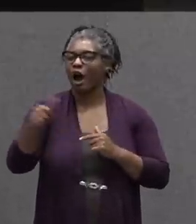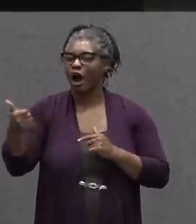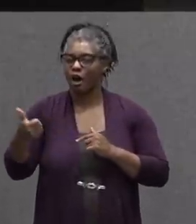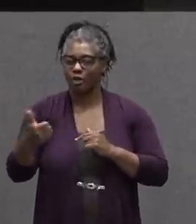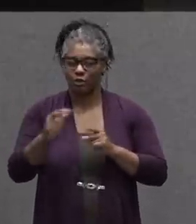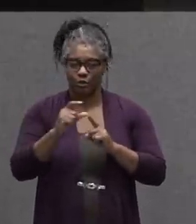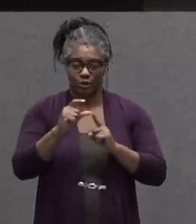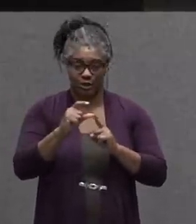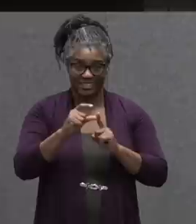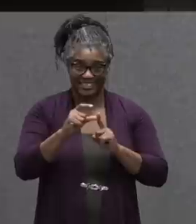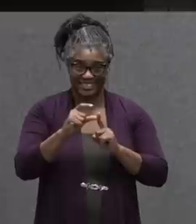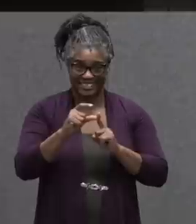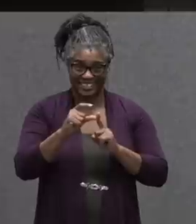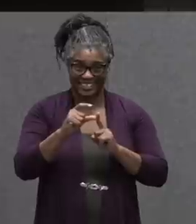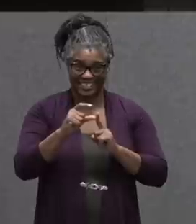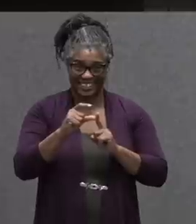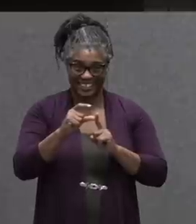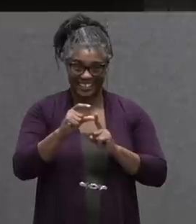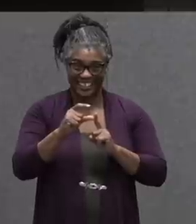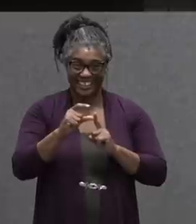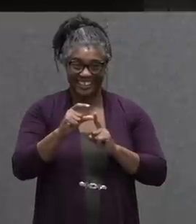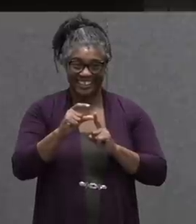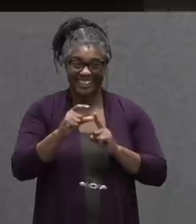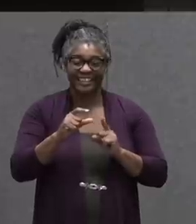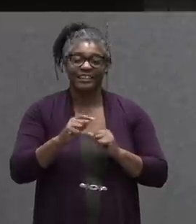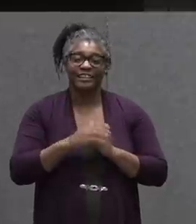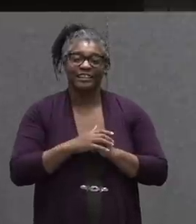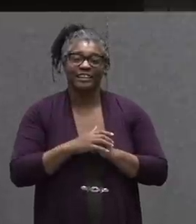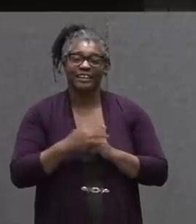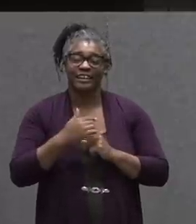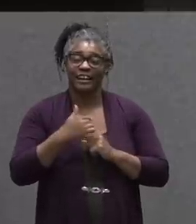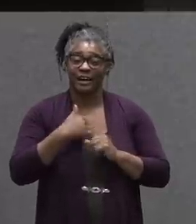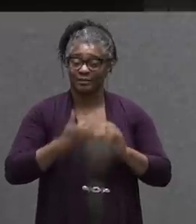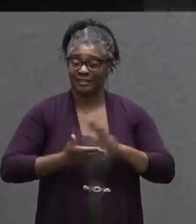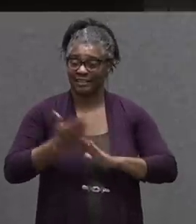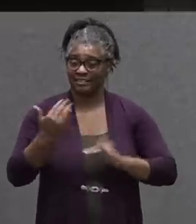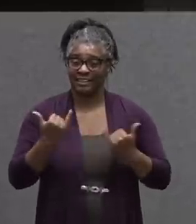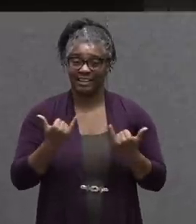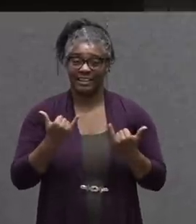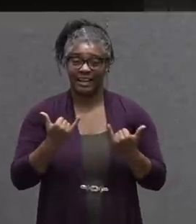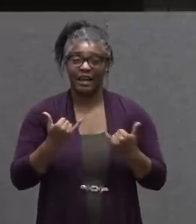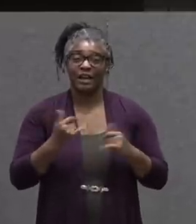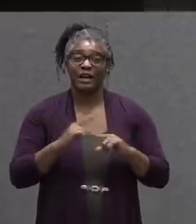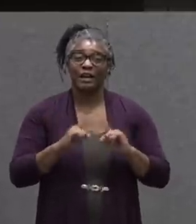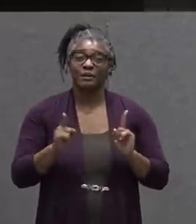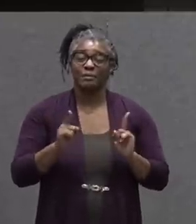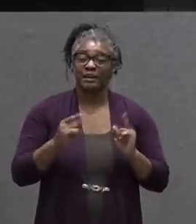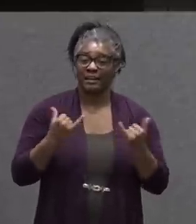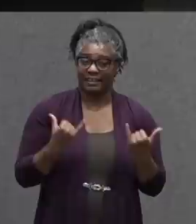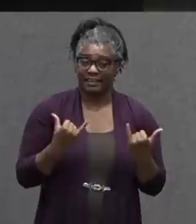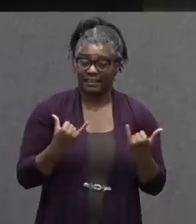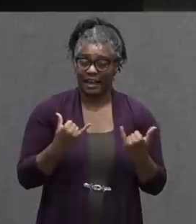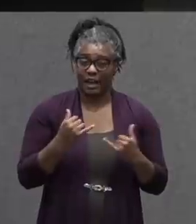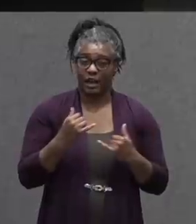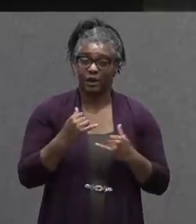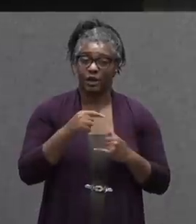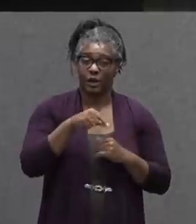Miss Maggie and Miss Q are up next for your reading lesson. Thanks for joining me.